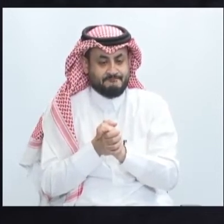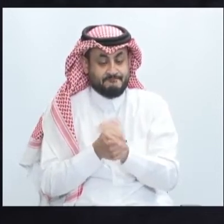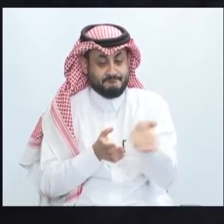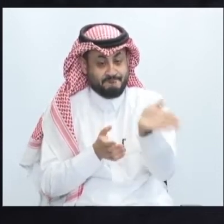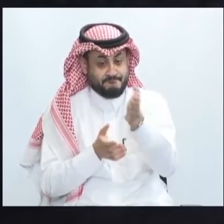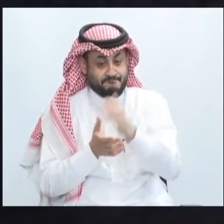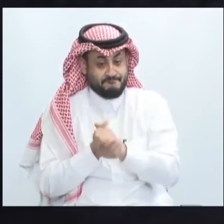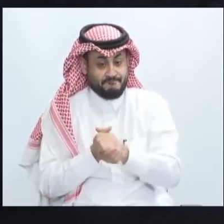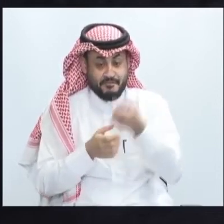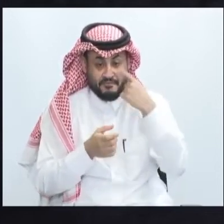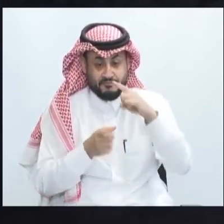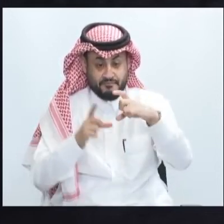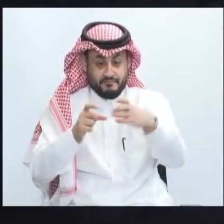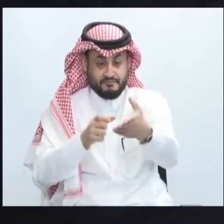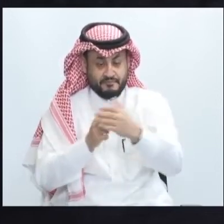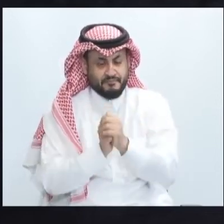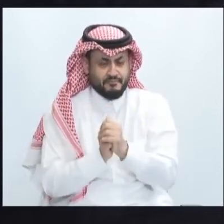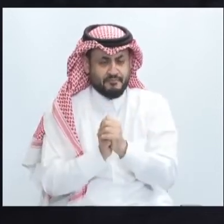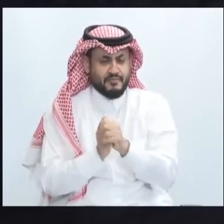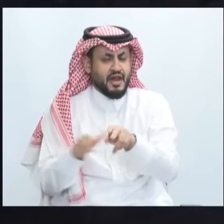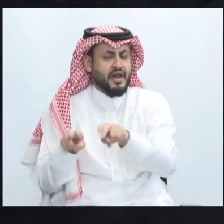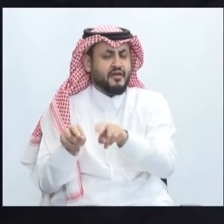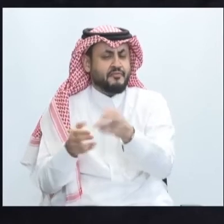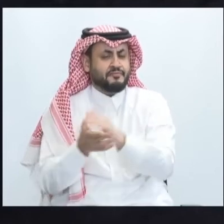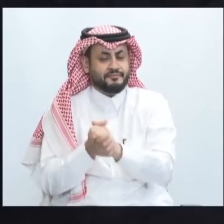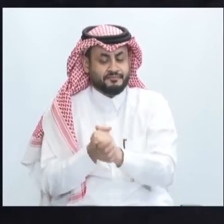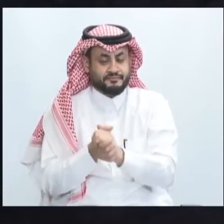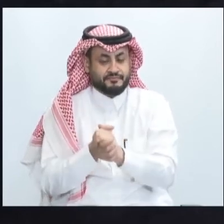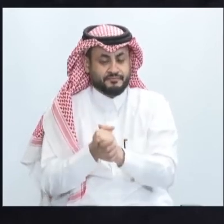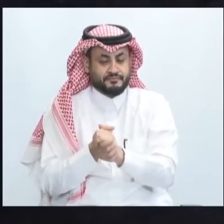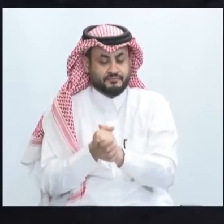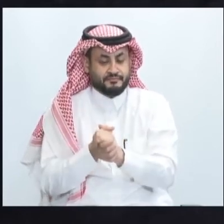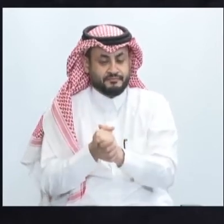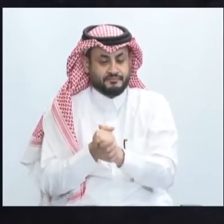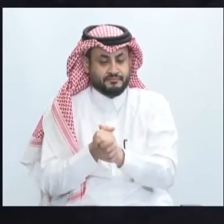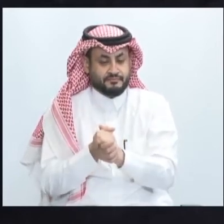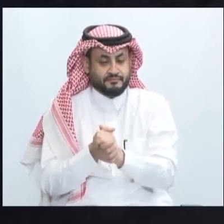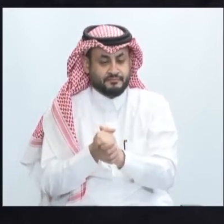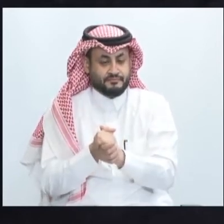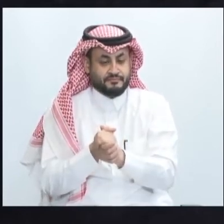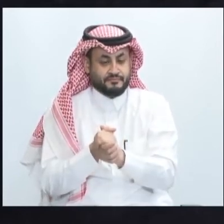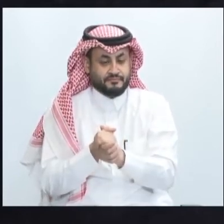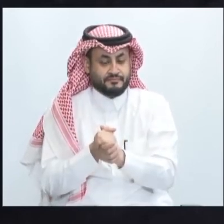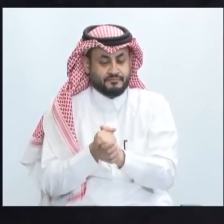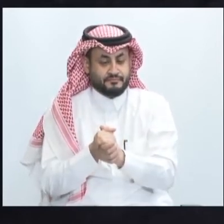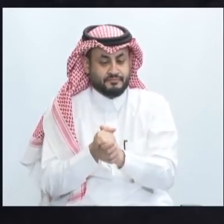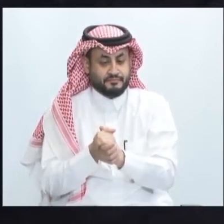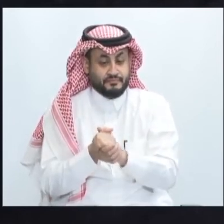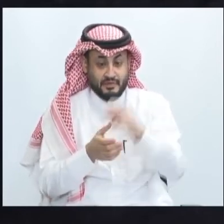we have? C, can you tell me what is this animal? Yes. Starts with the letter